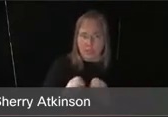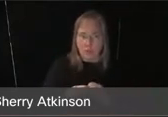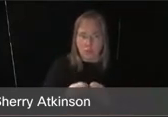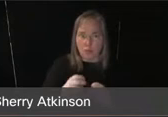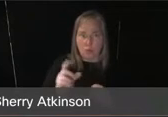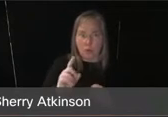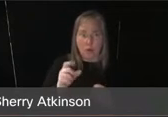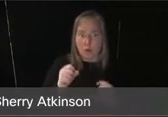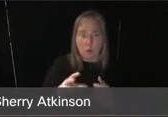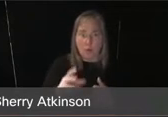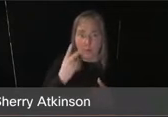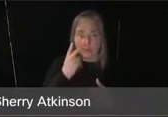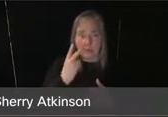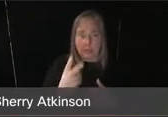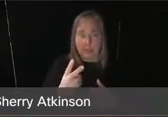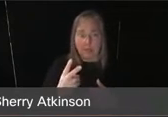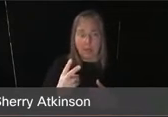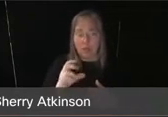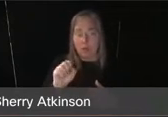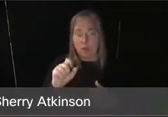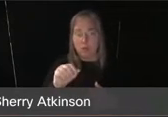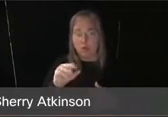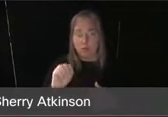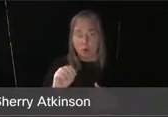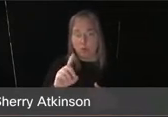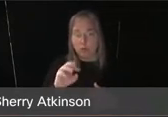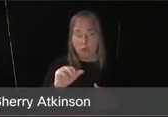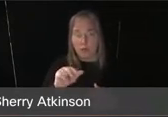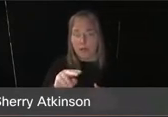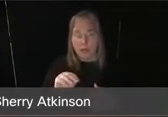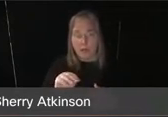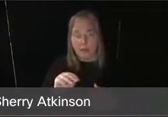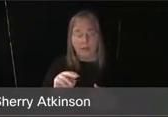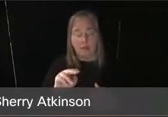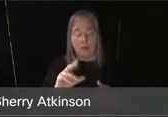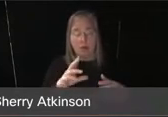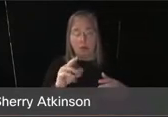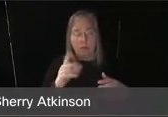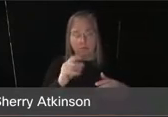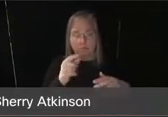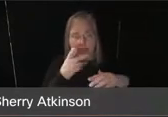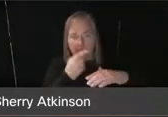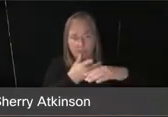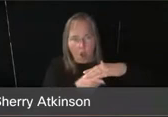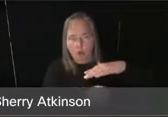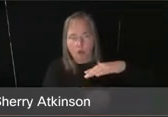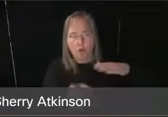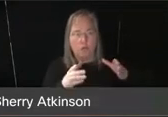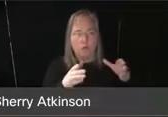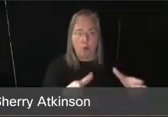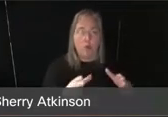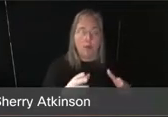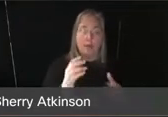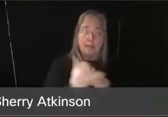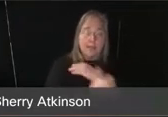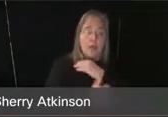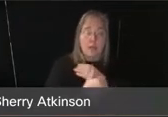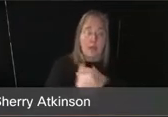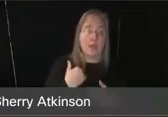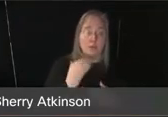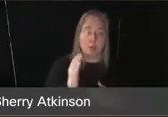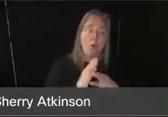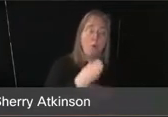like a storm drain culvert that is running underneath the roadway. County has over 700 miles of storm drain pipe